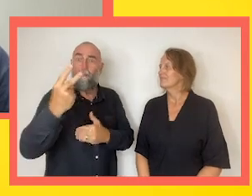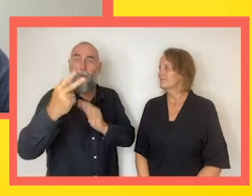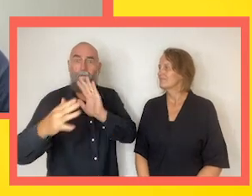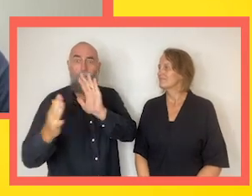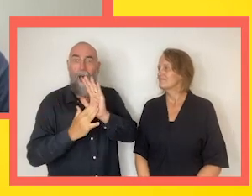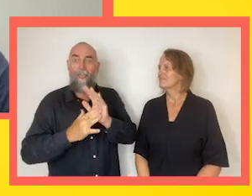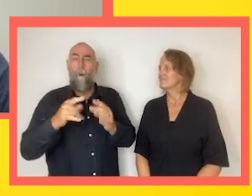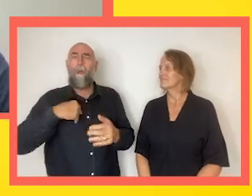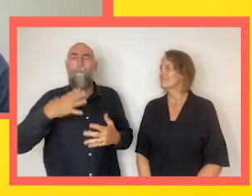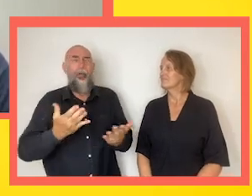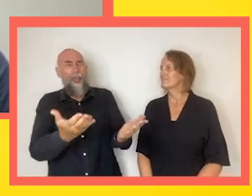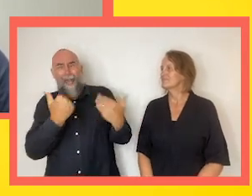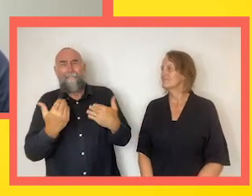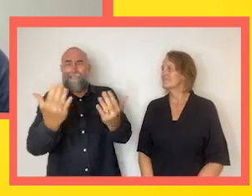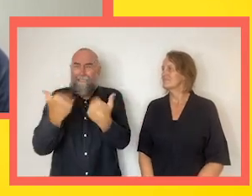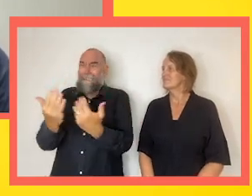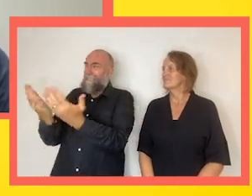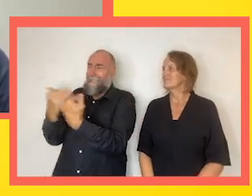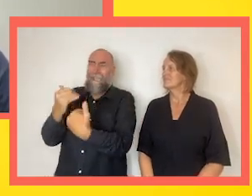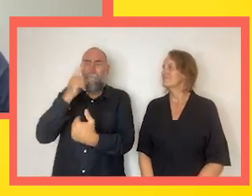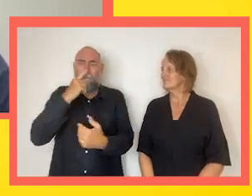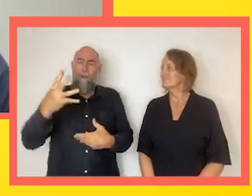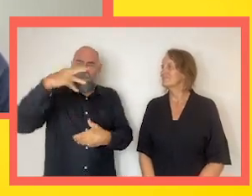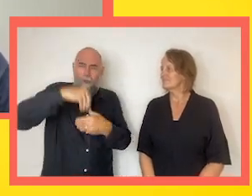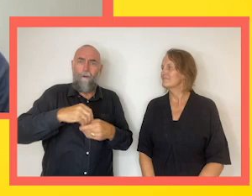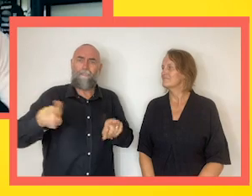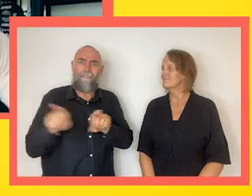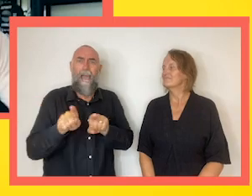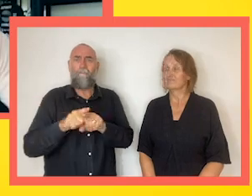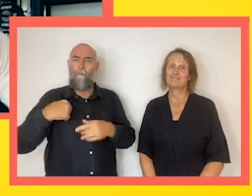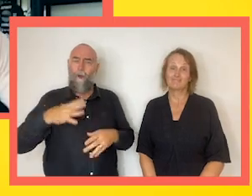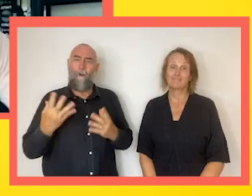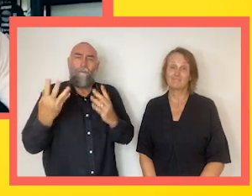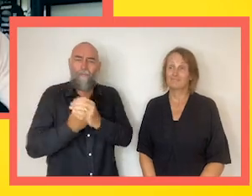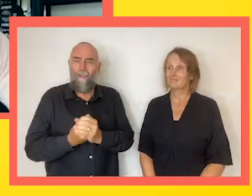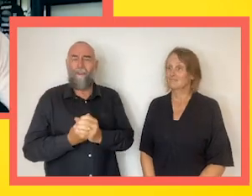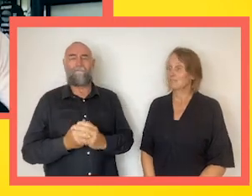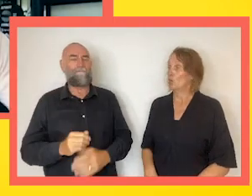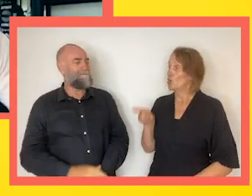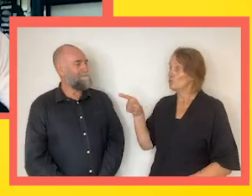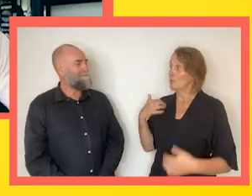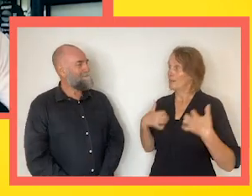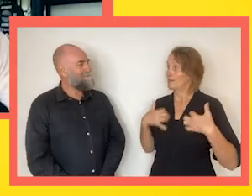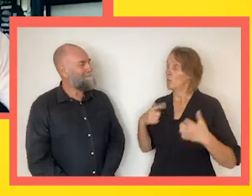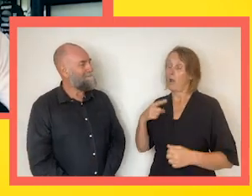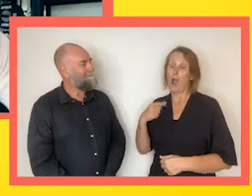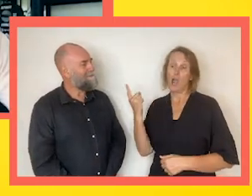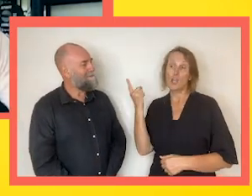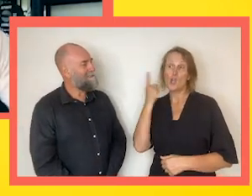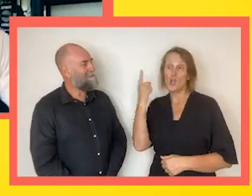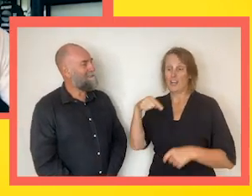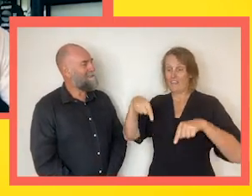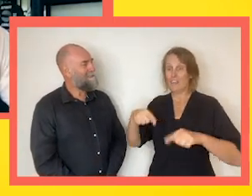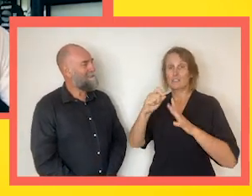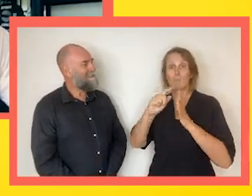12 months and bring as many people as we possibly can with us on this journey. You're just excited, Kurt, because a little birdie told me that the You Little Ripper